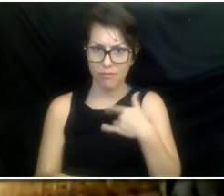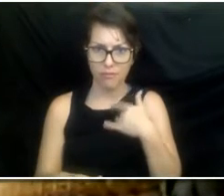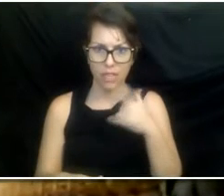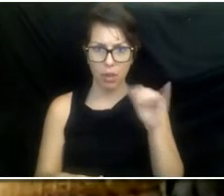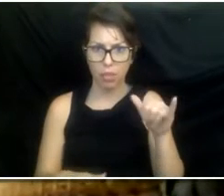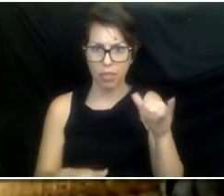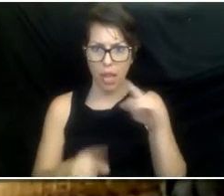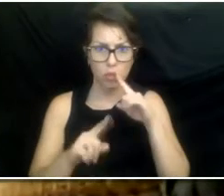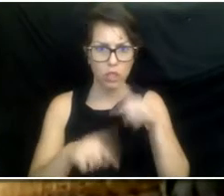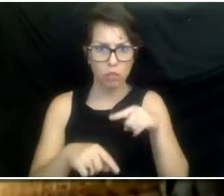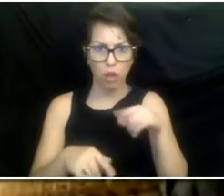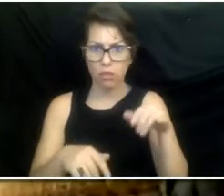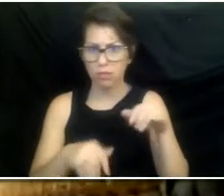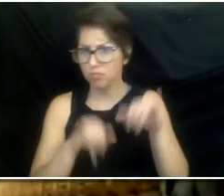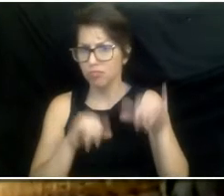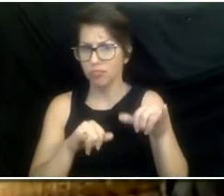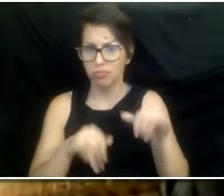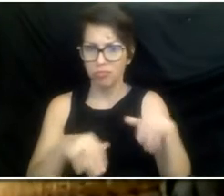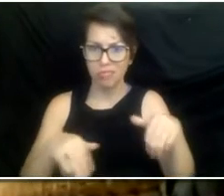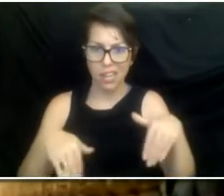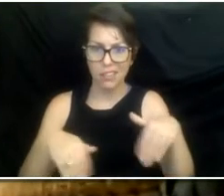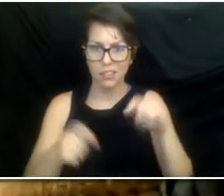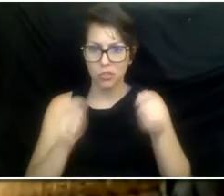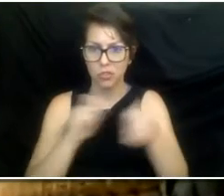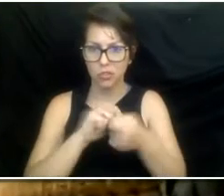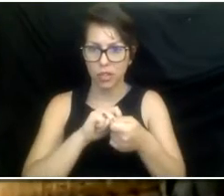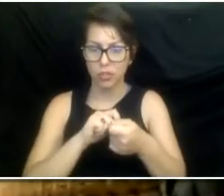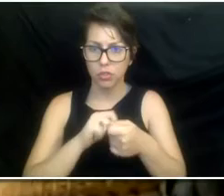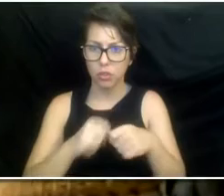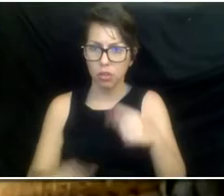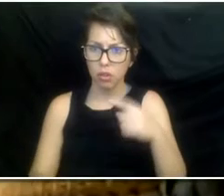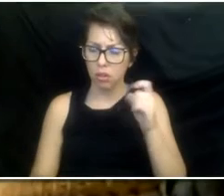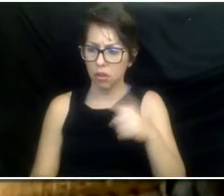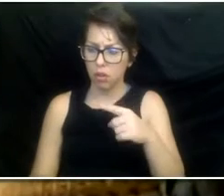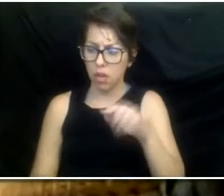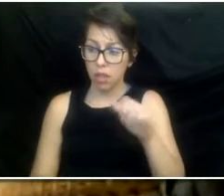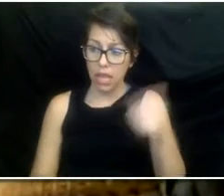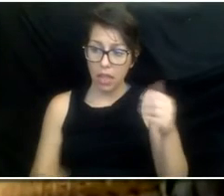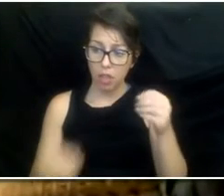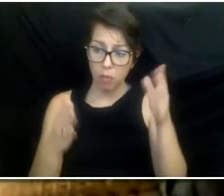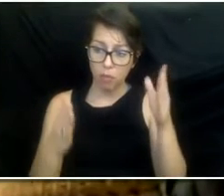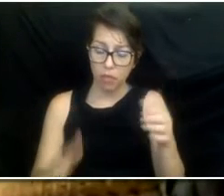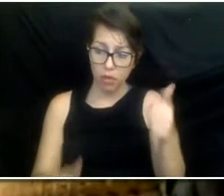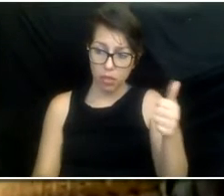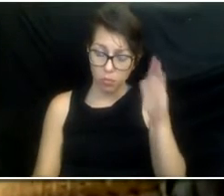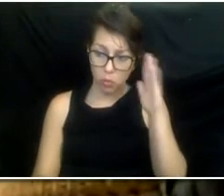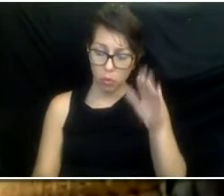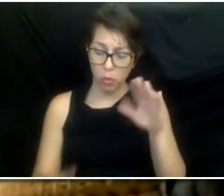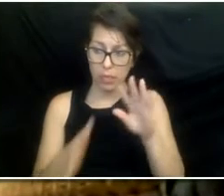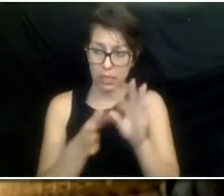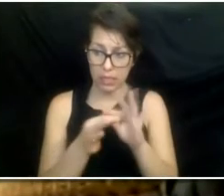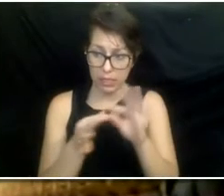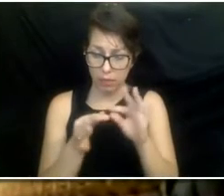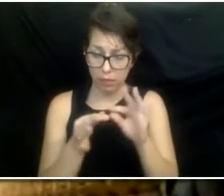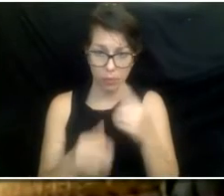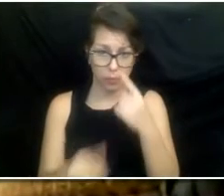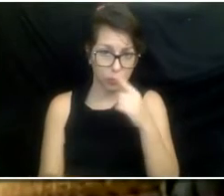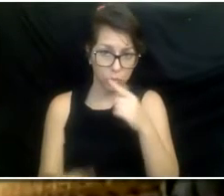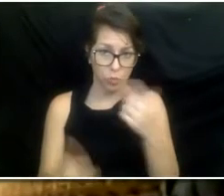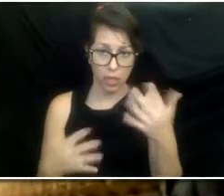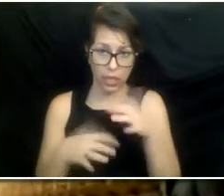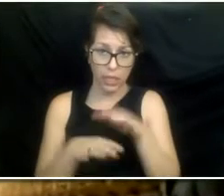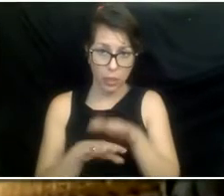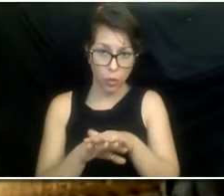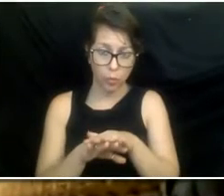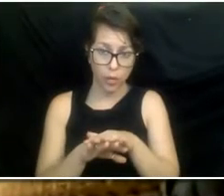time but um I'd asked the city whether or not um they thought it was a good practice a good idea